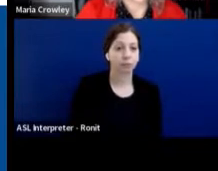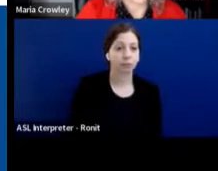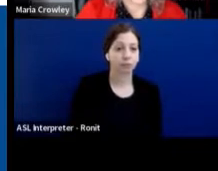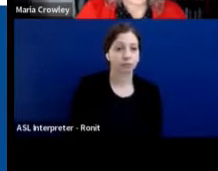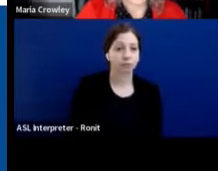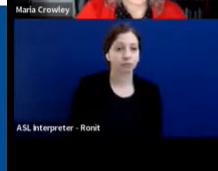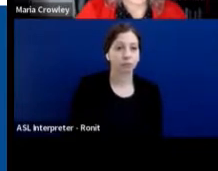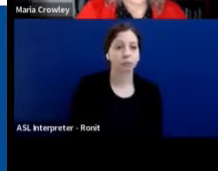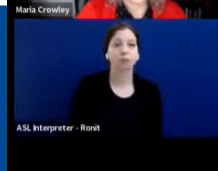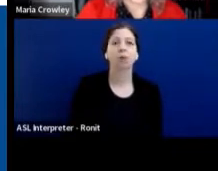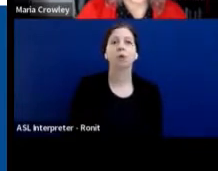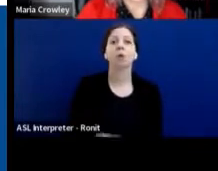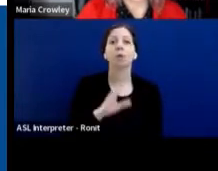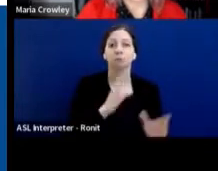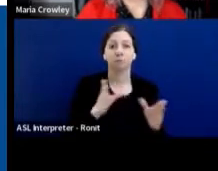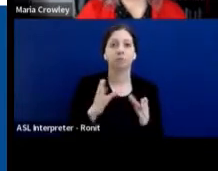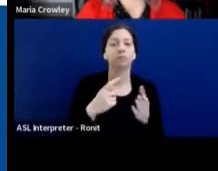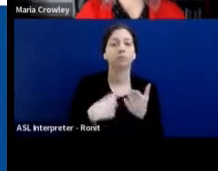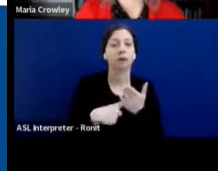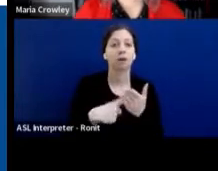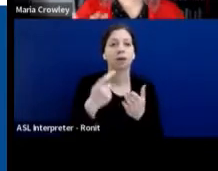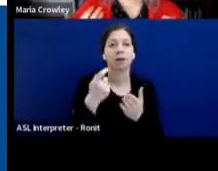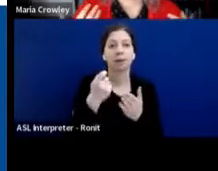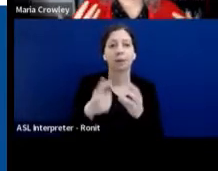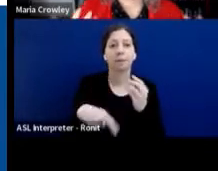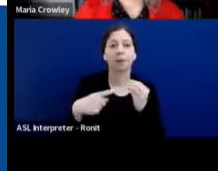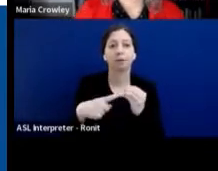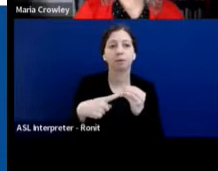We're just going to make a shift to talking a little bit about